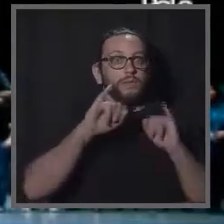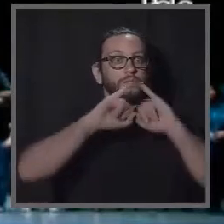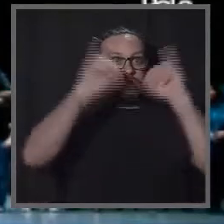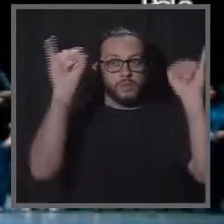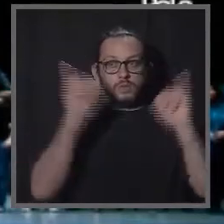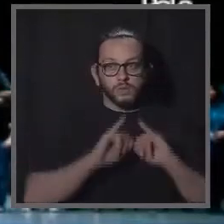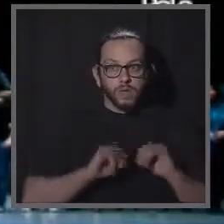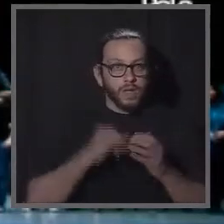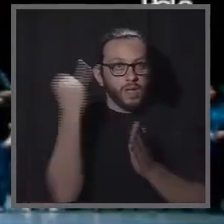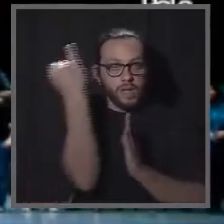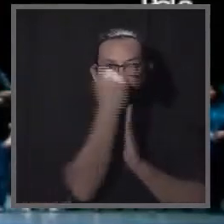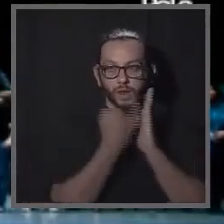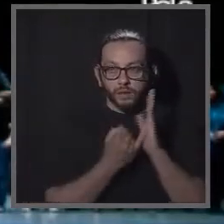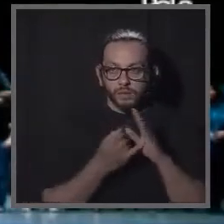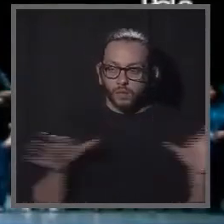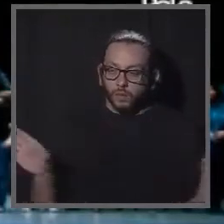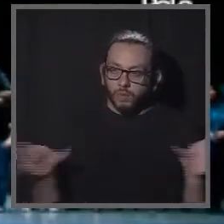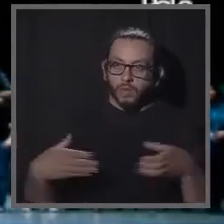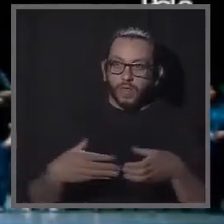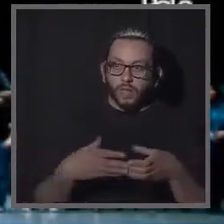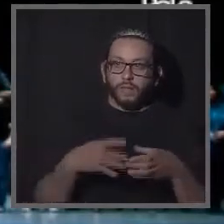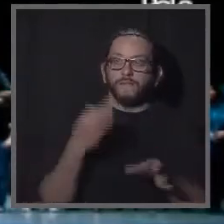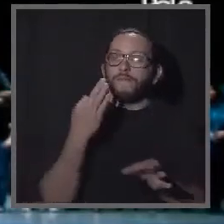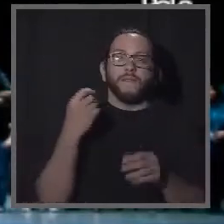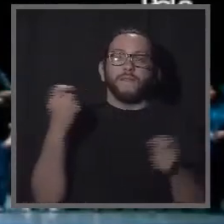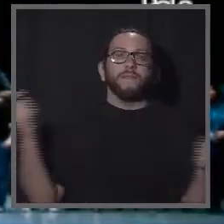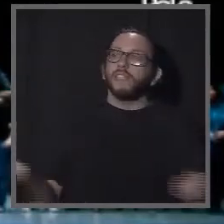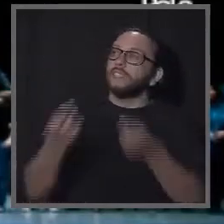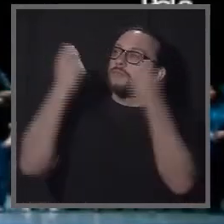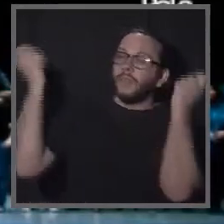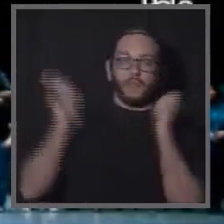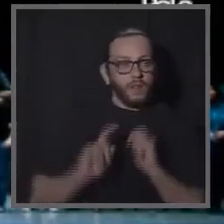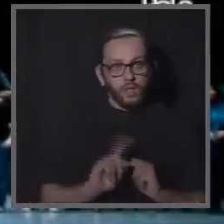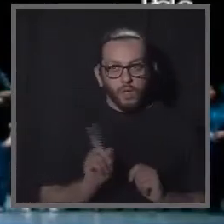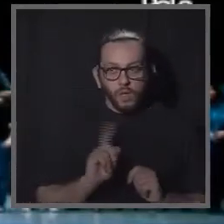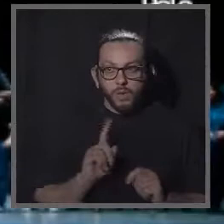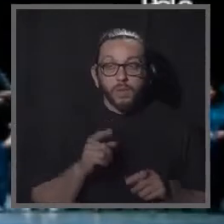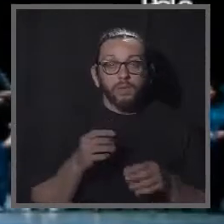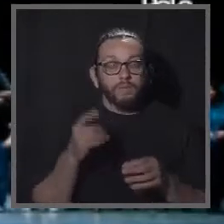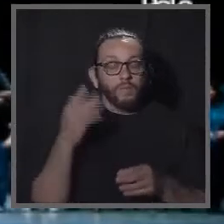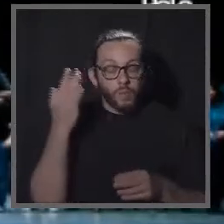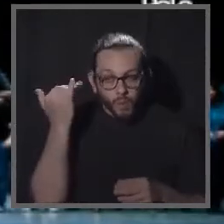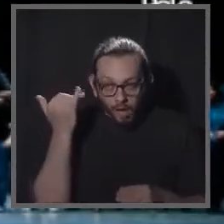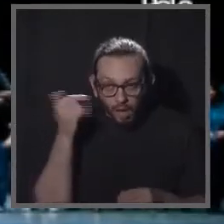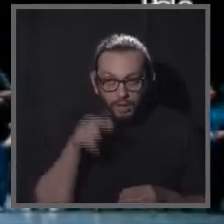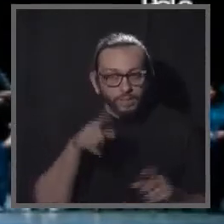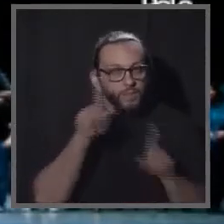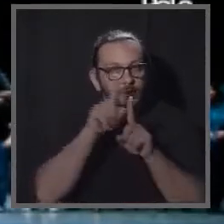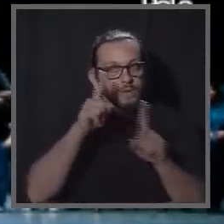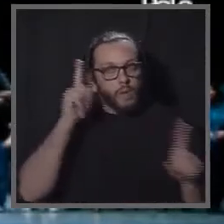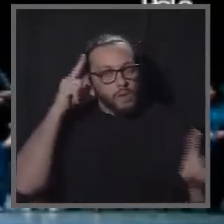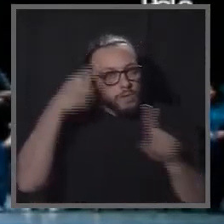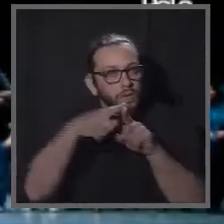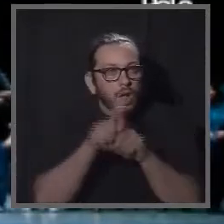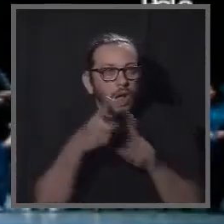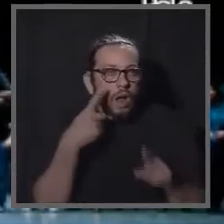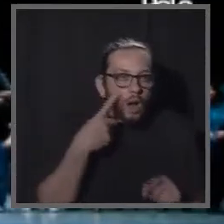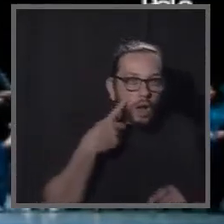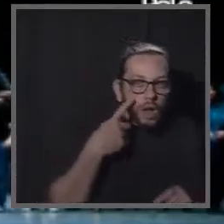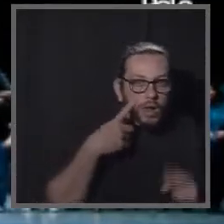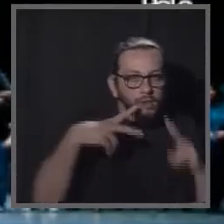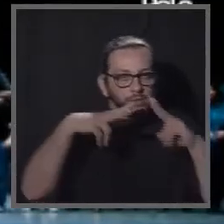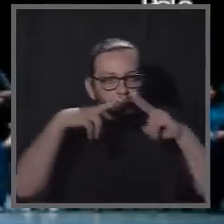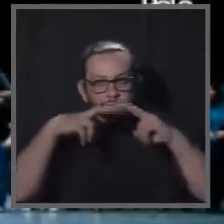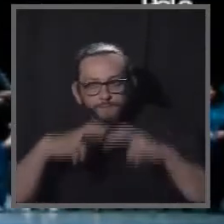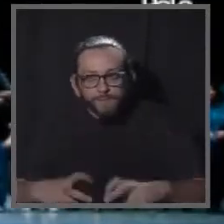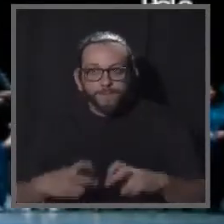about this meeting. The meeting also tries to explore a new design